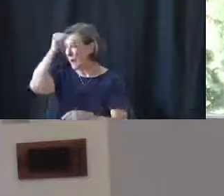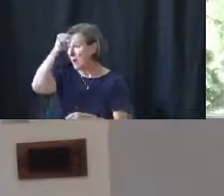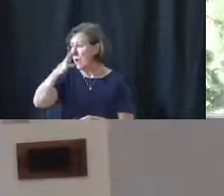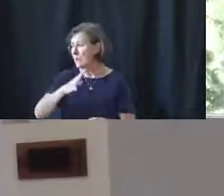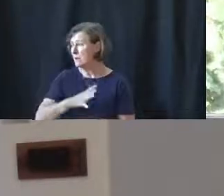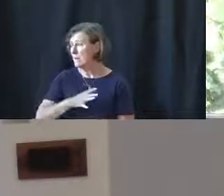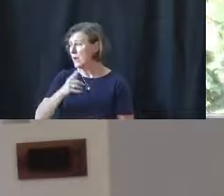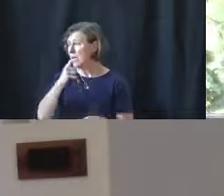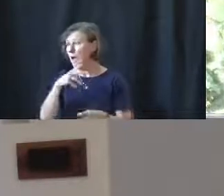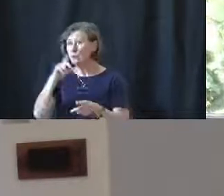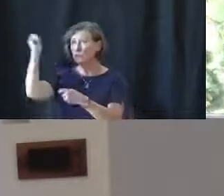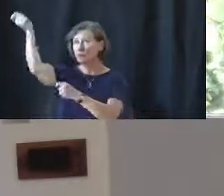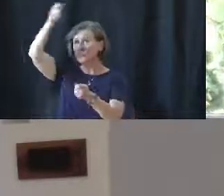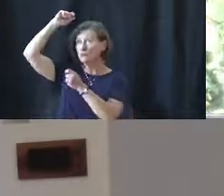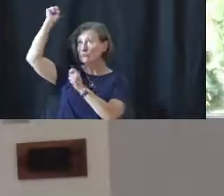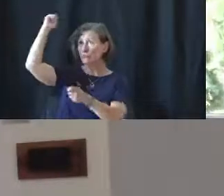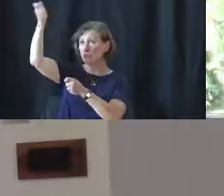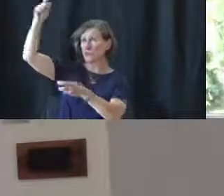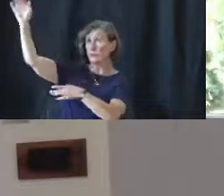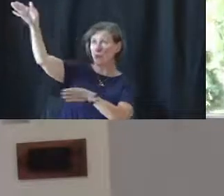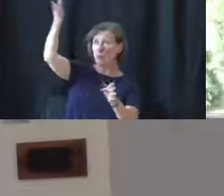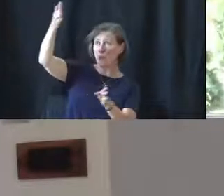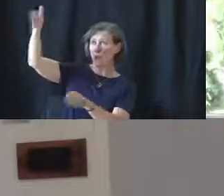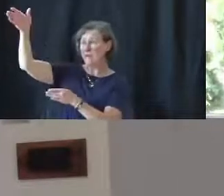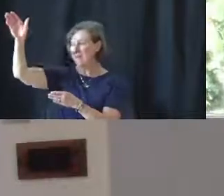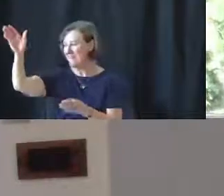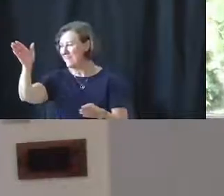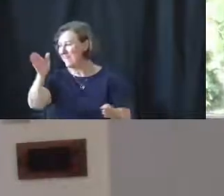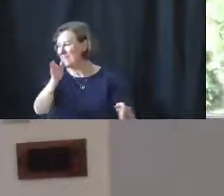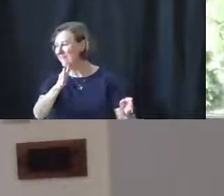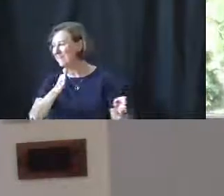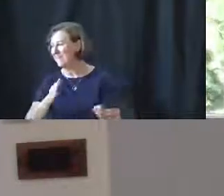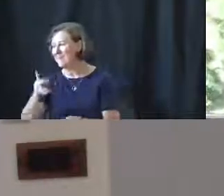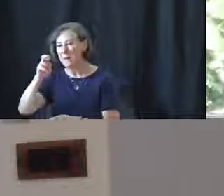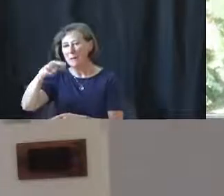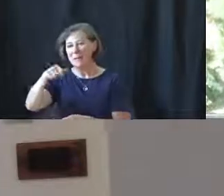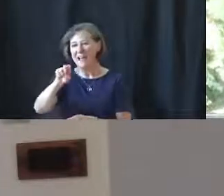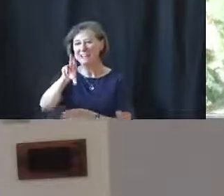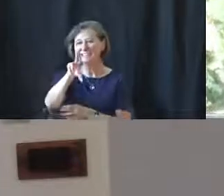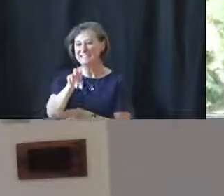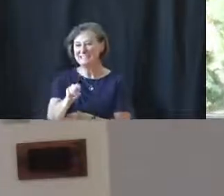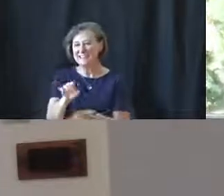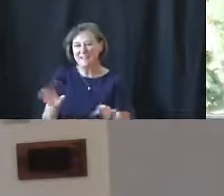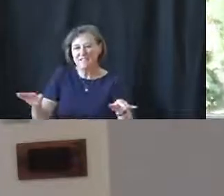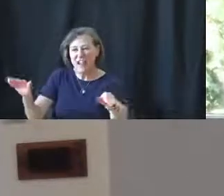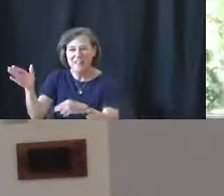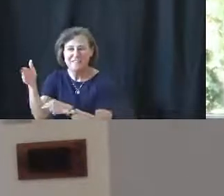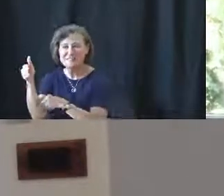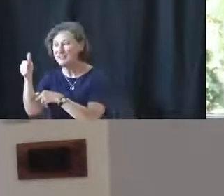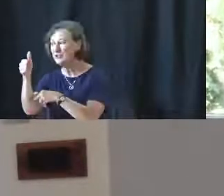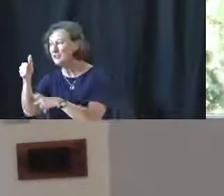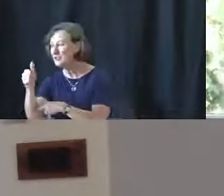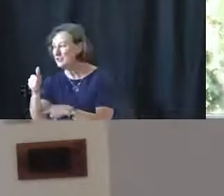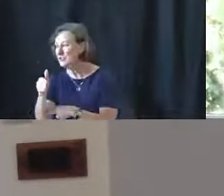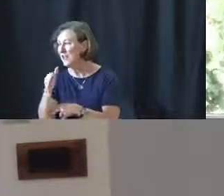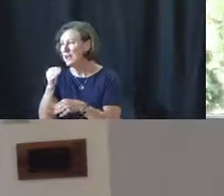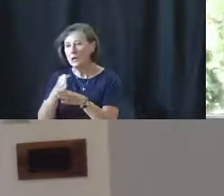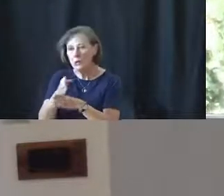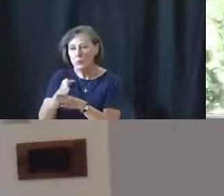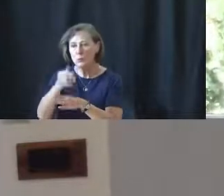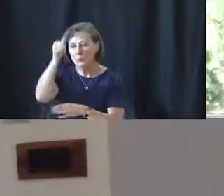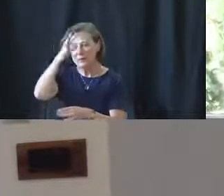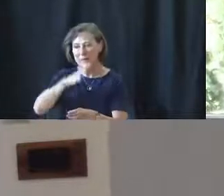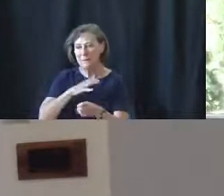who saddled up the wind, Pegasus and flying fish and woodmen made